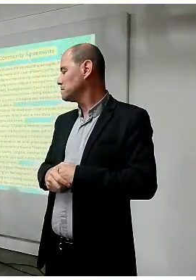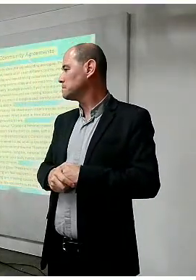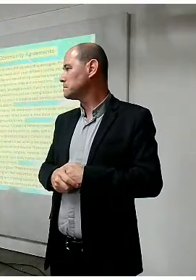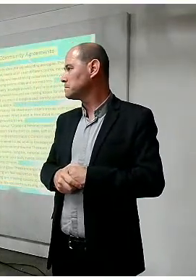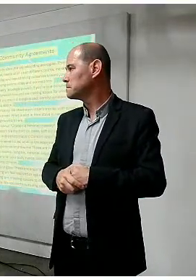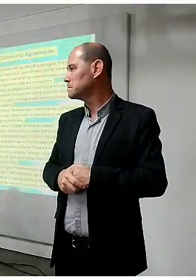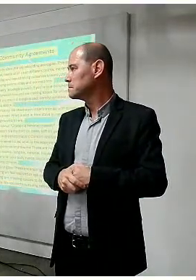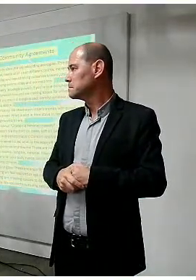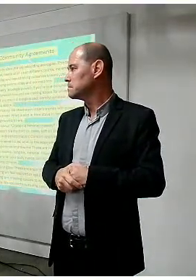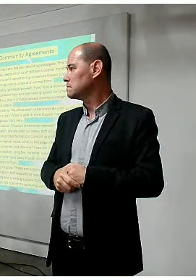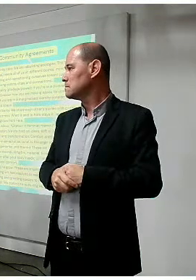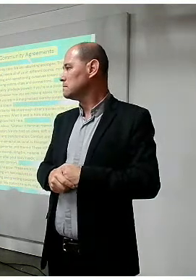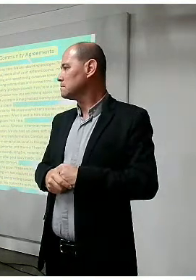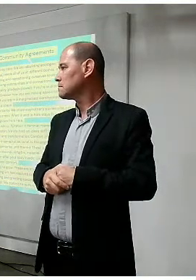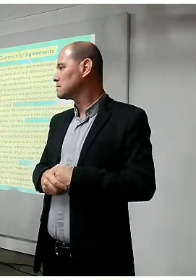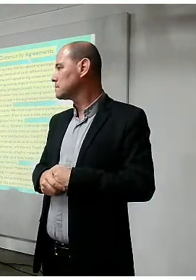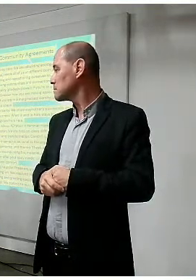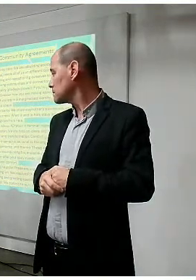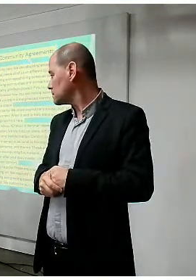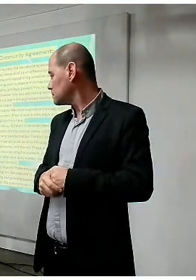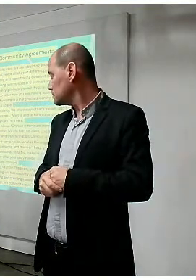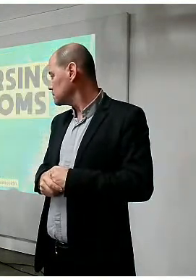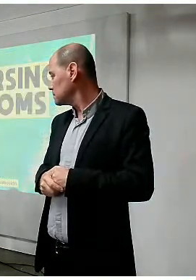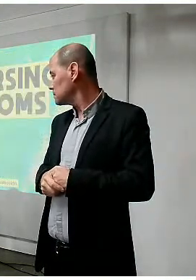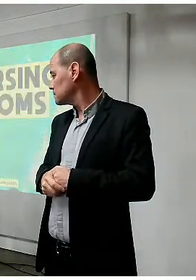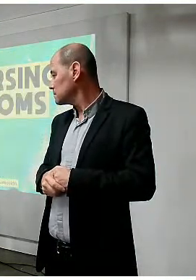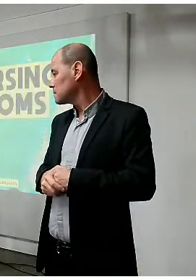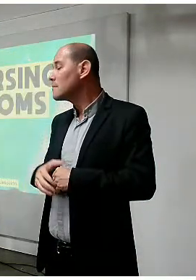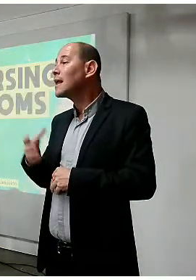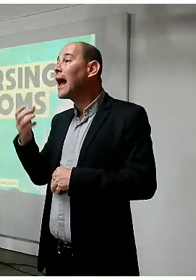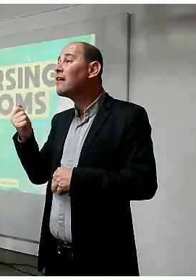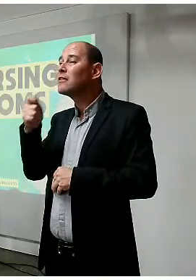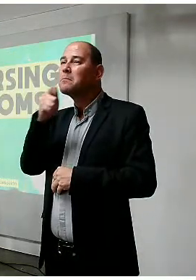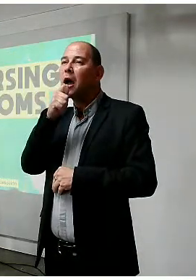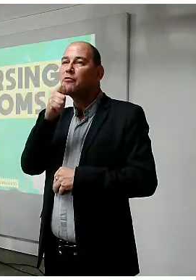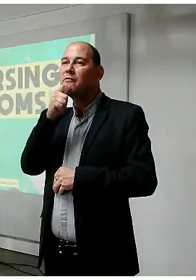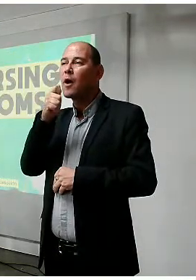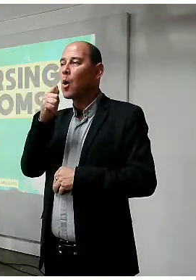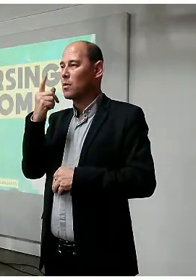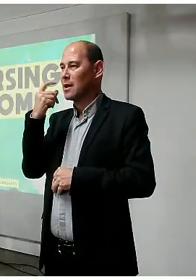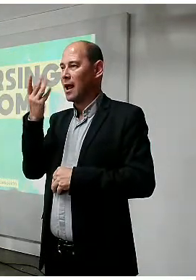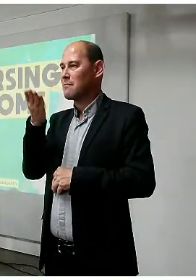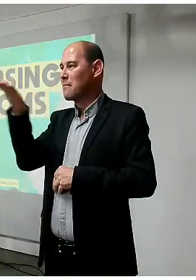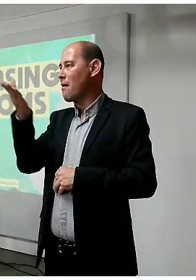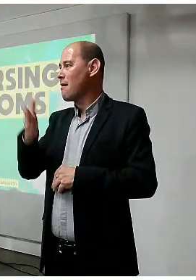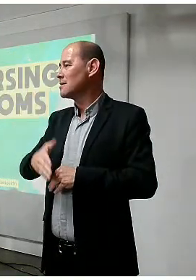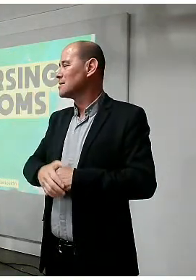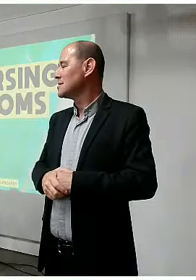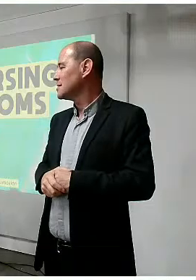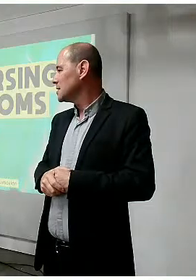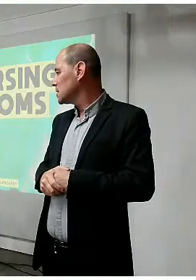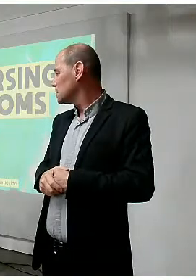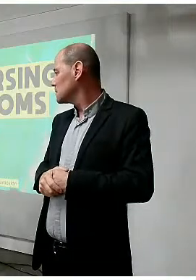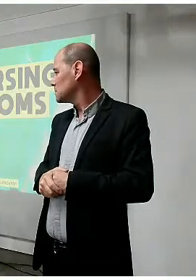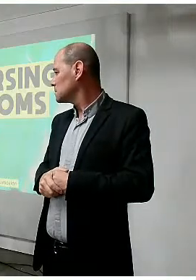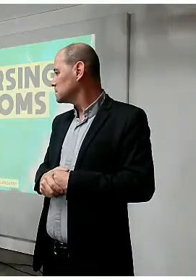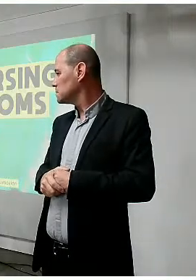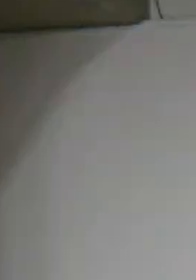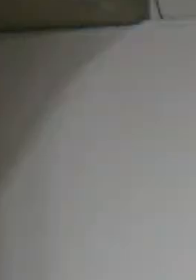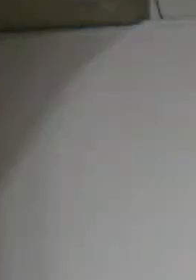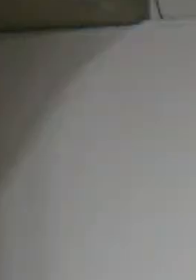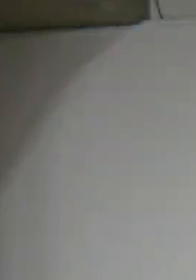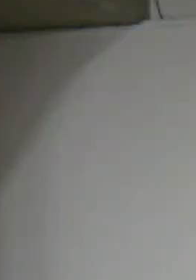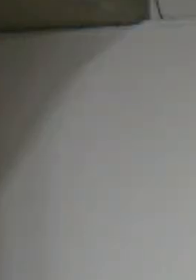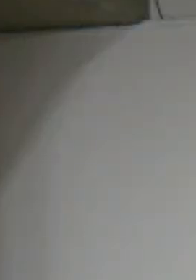me. So I've got a mic here that I can pass to anyone that might like to start.